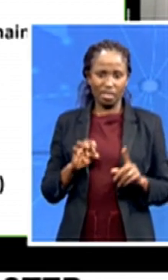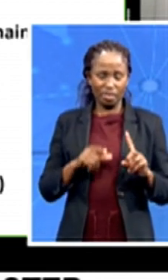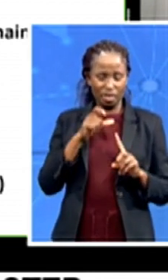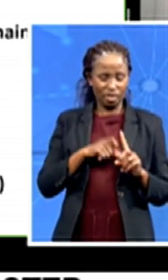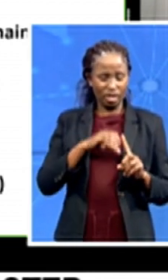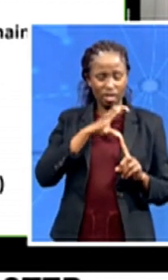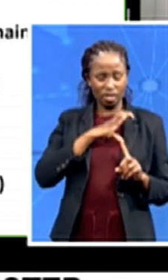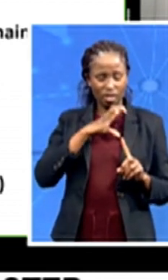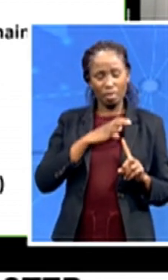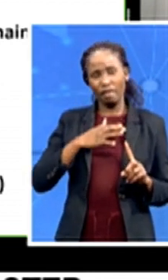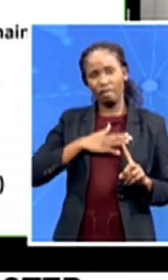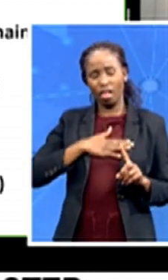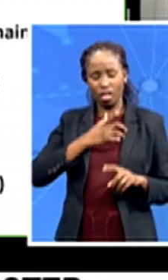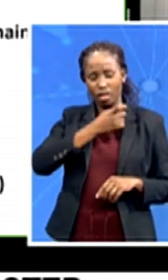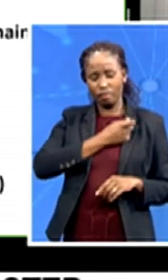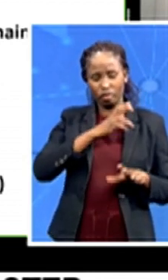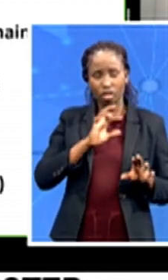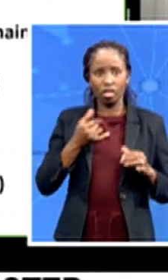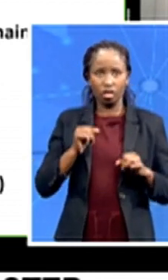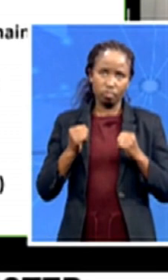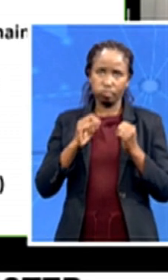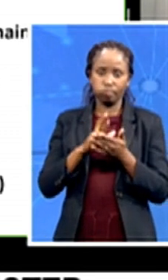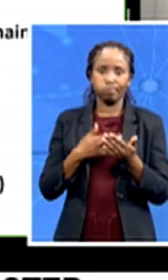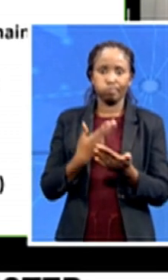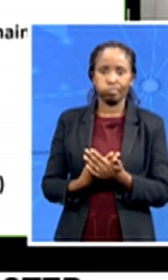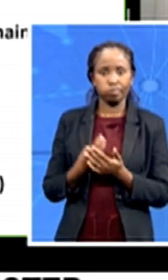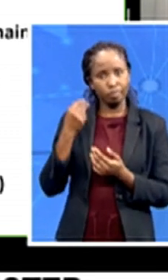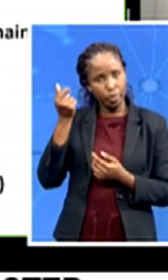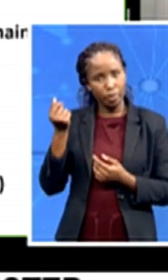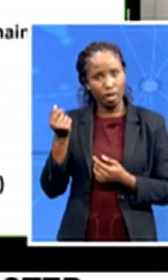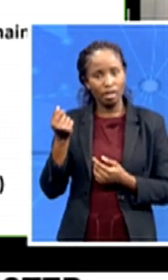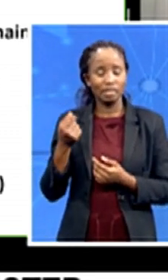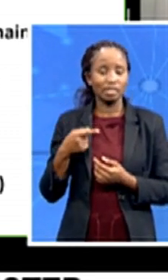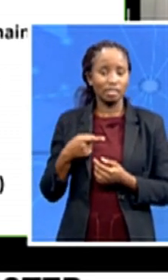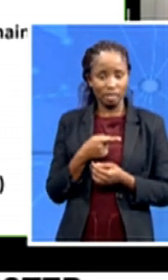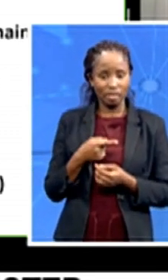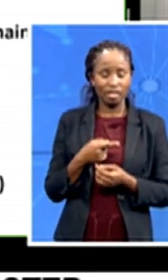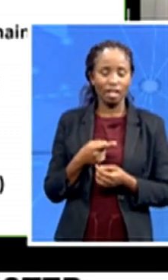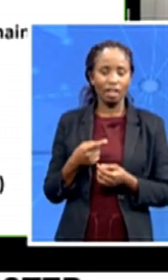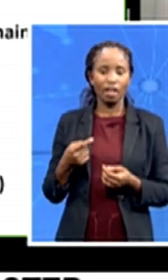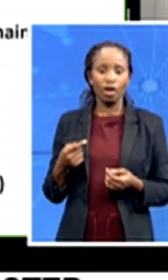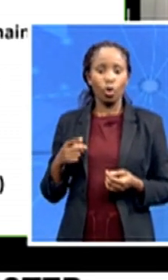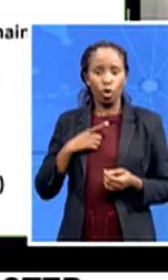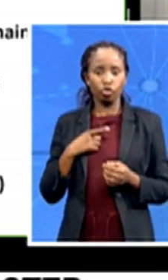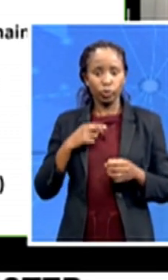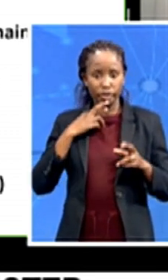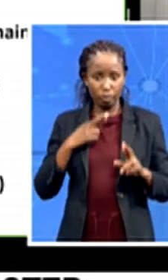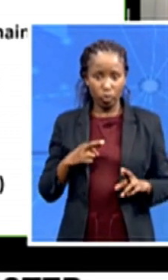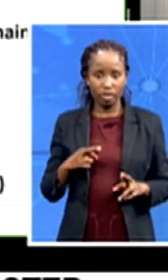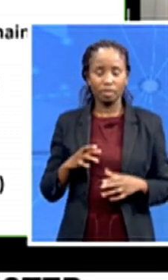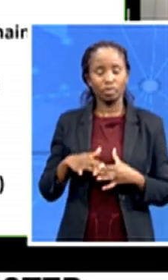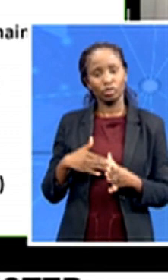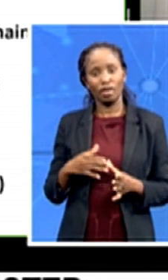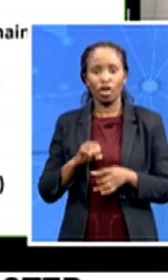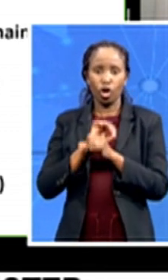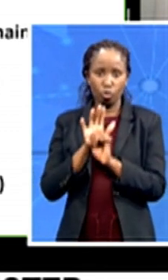from anaphylaxis, it could be a stress-related response. And this is common with COVID-19 as we are vaccinating adult